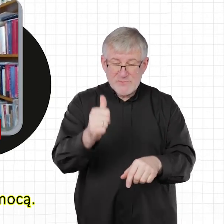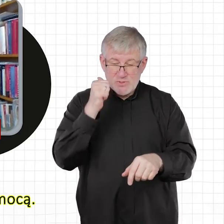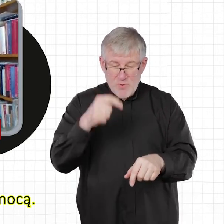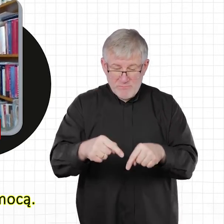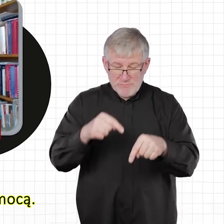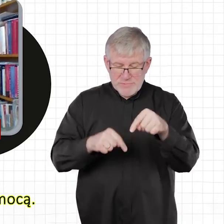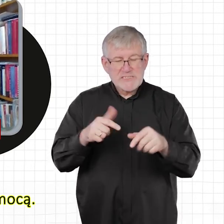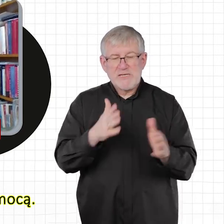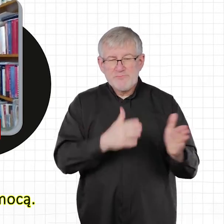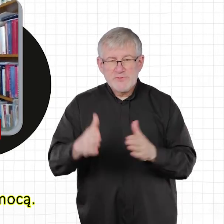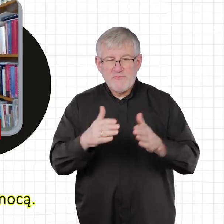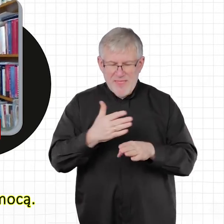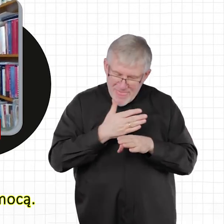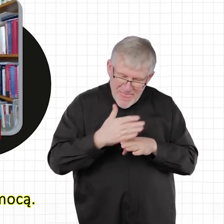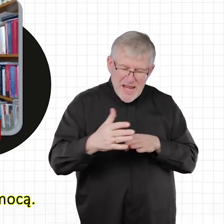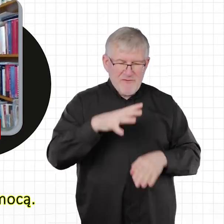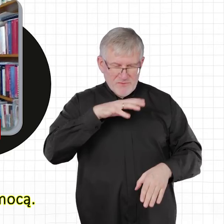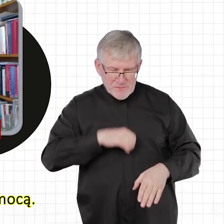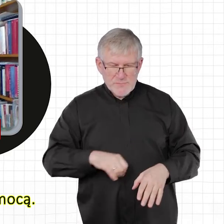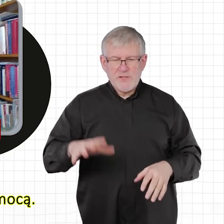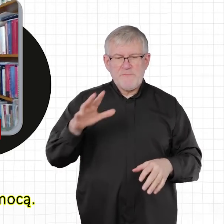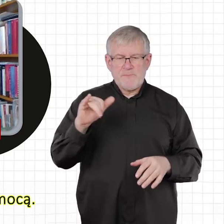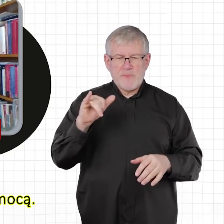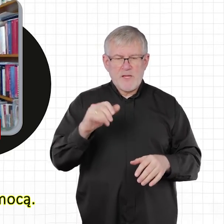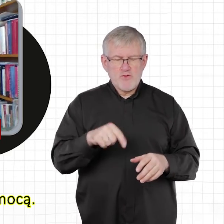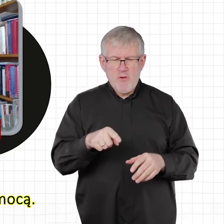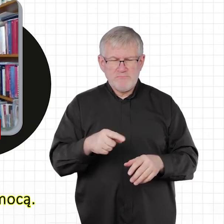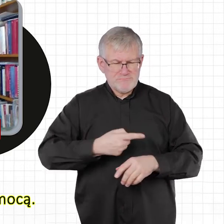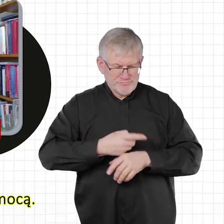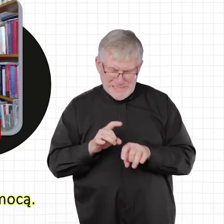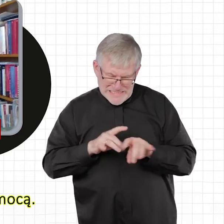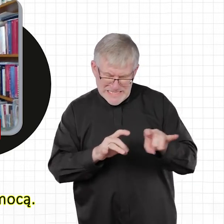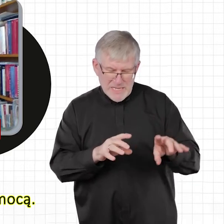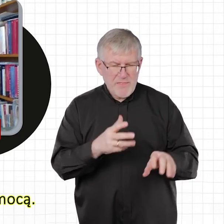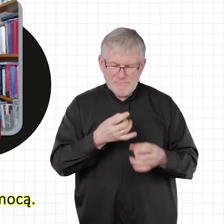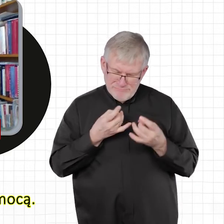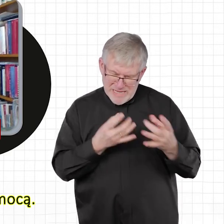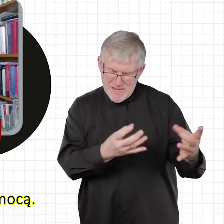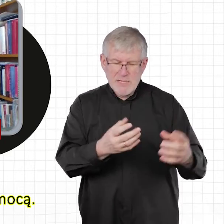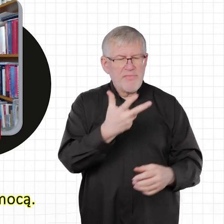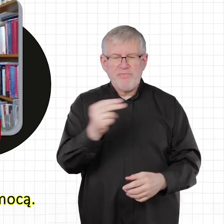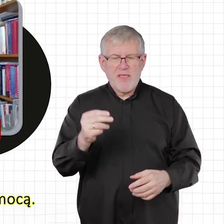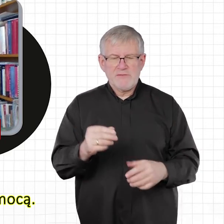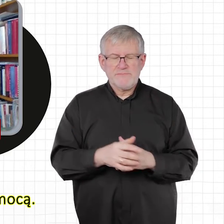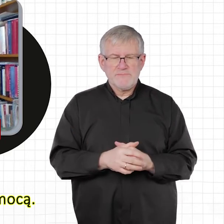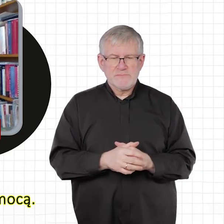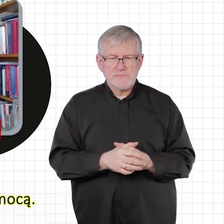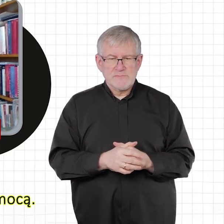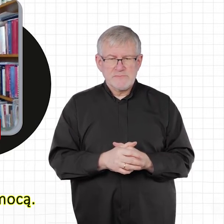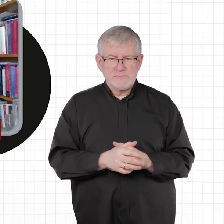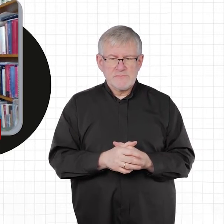So I'm very glad that we can do this marathon with your help. Yeah.